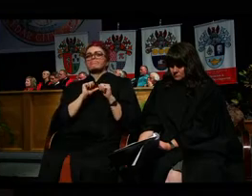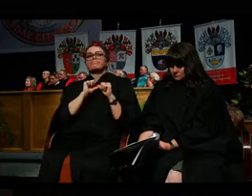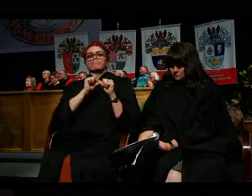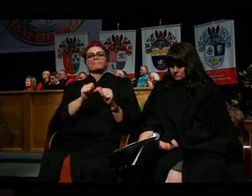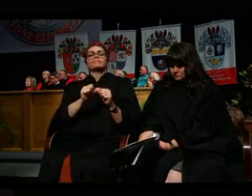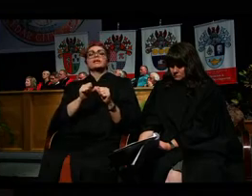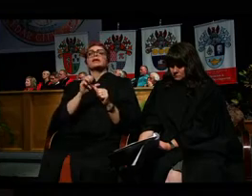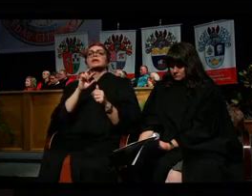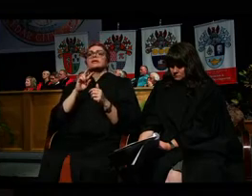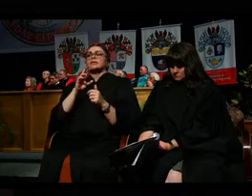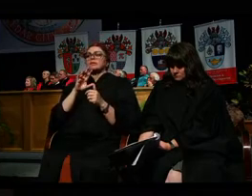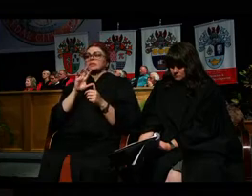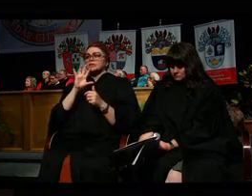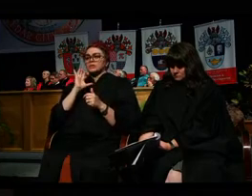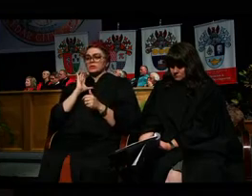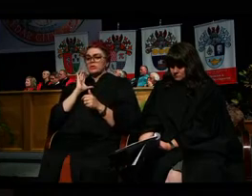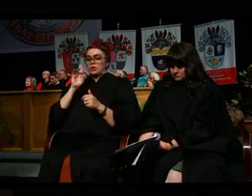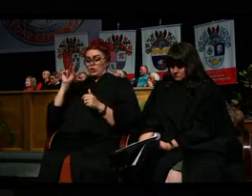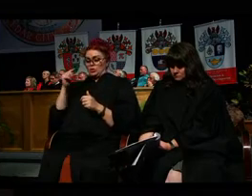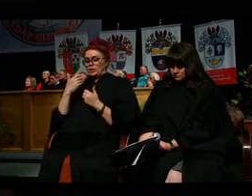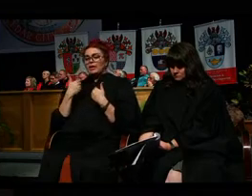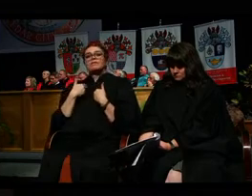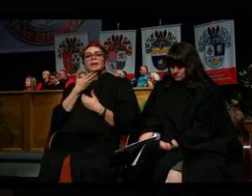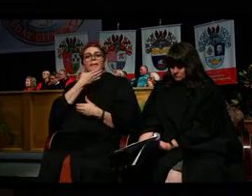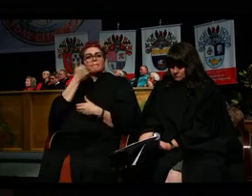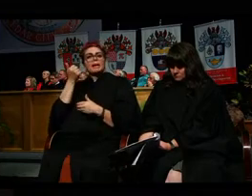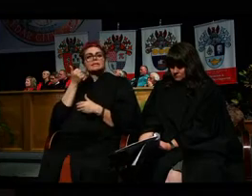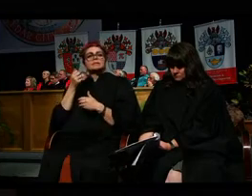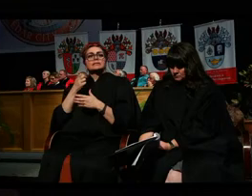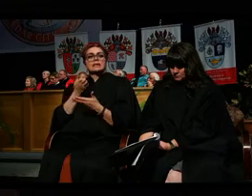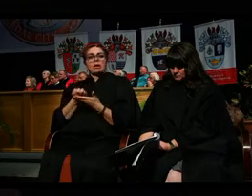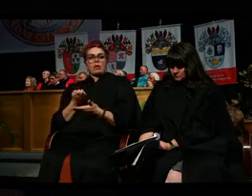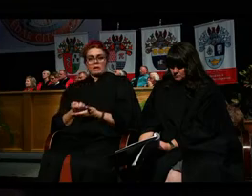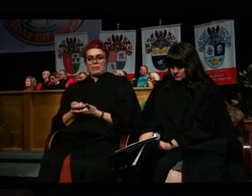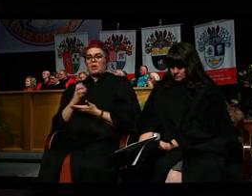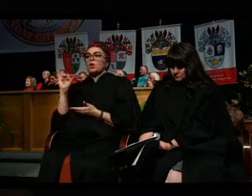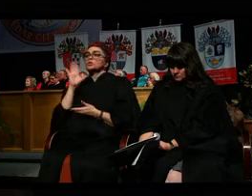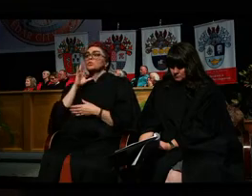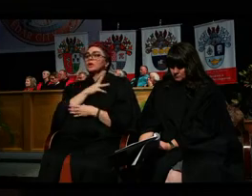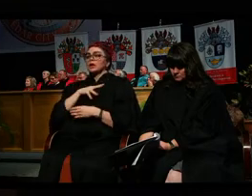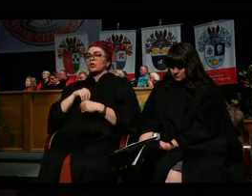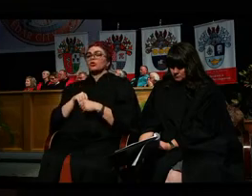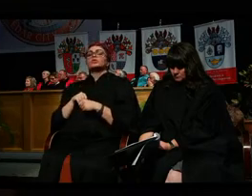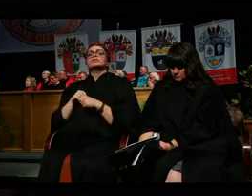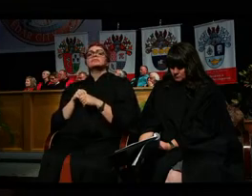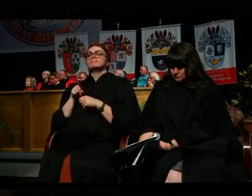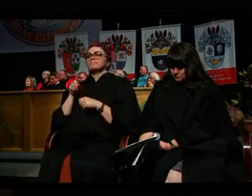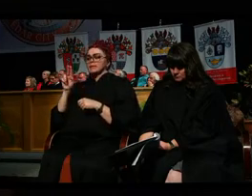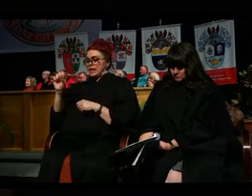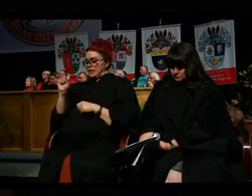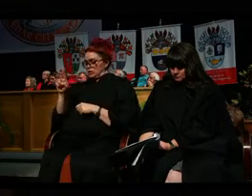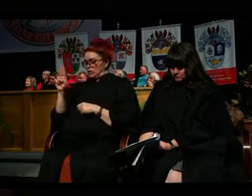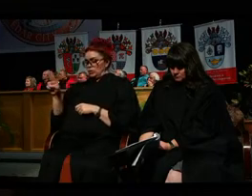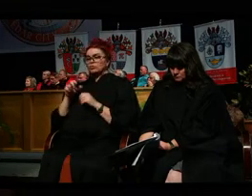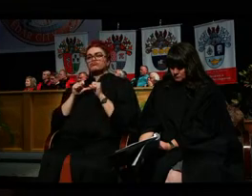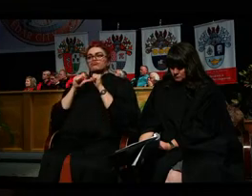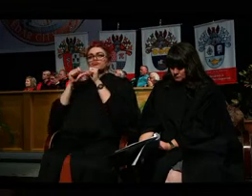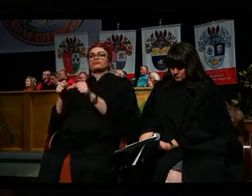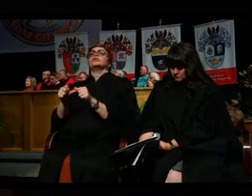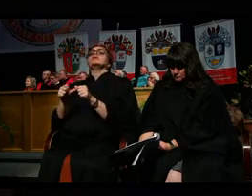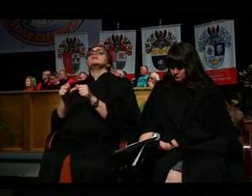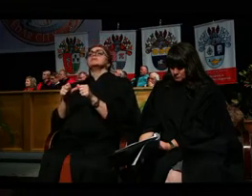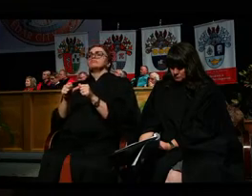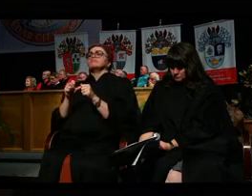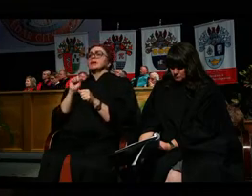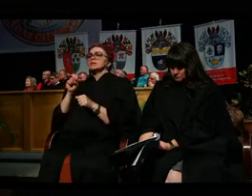Utah's best in the nation economy. It will require continued participation from SUU, a pillar in the Southern Utah community, to